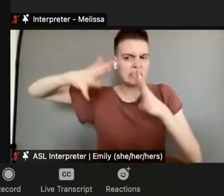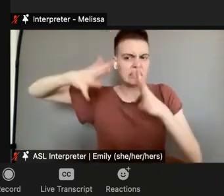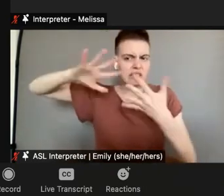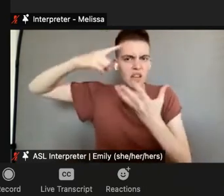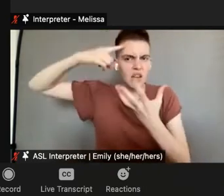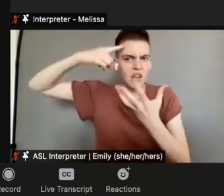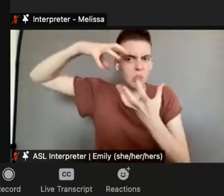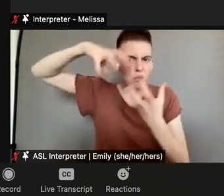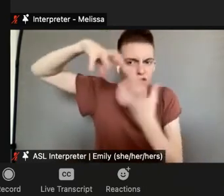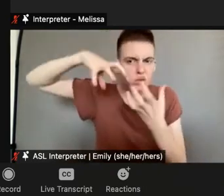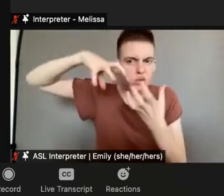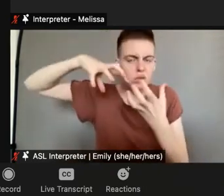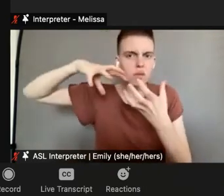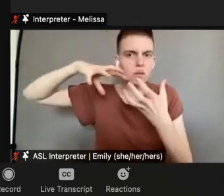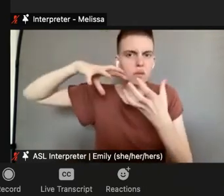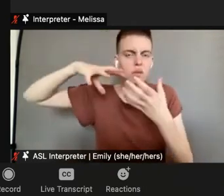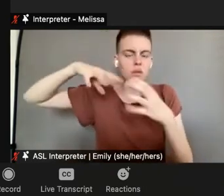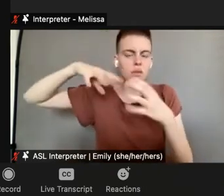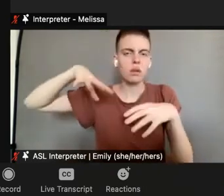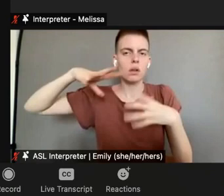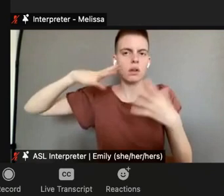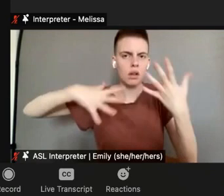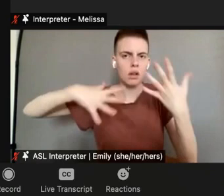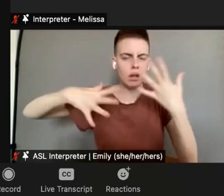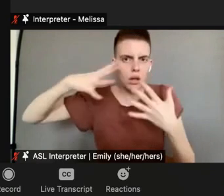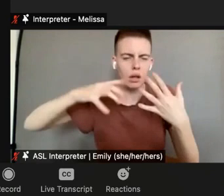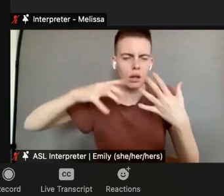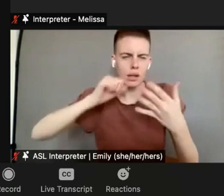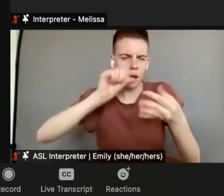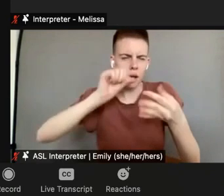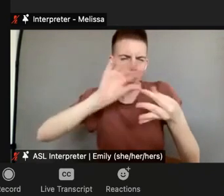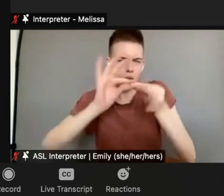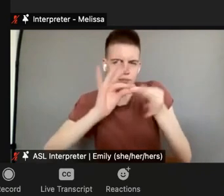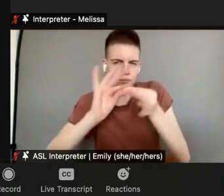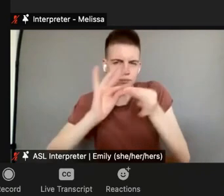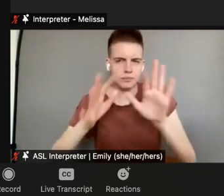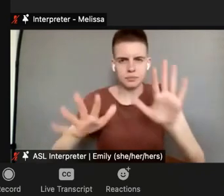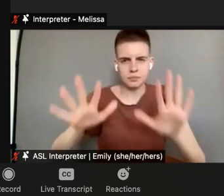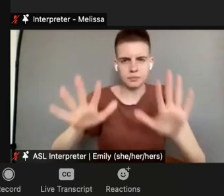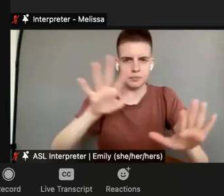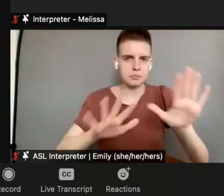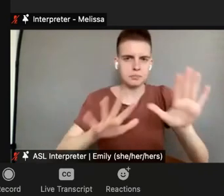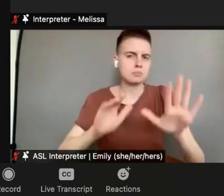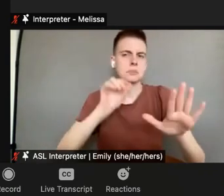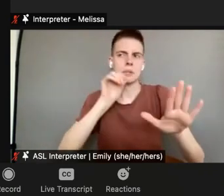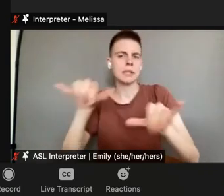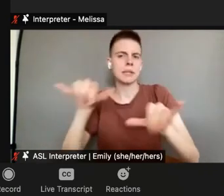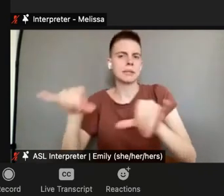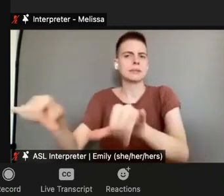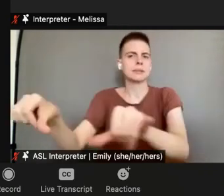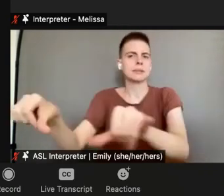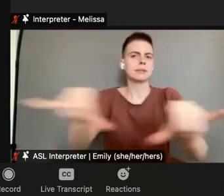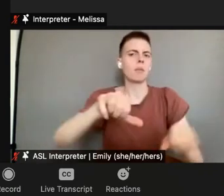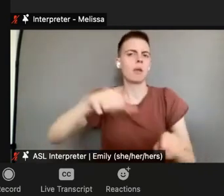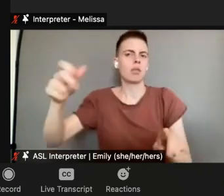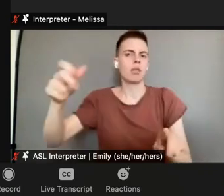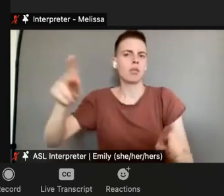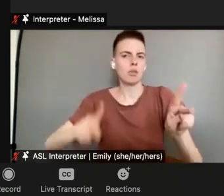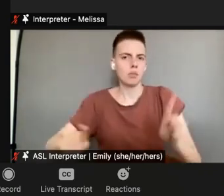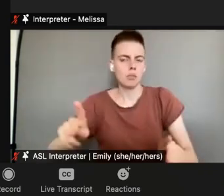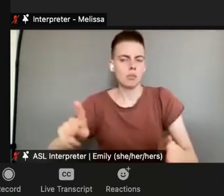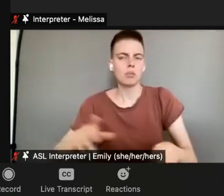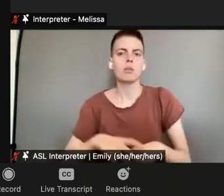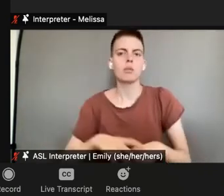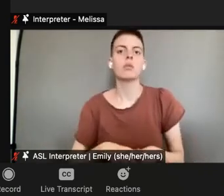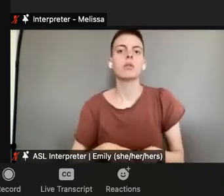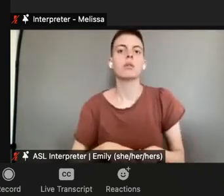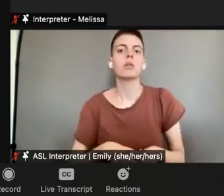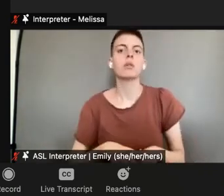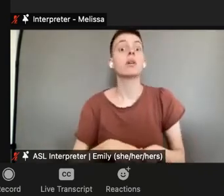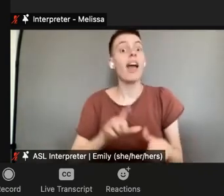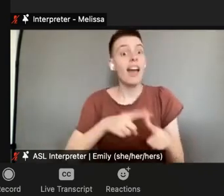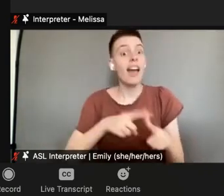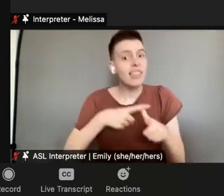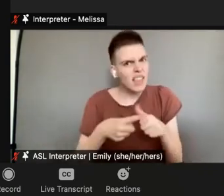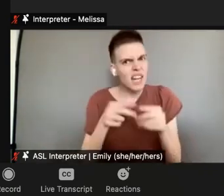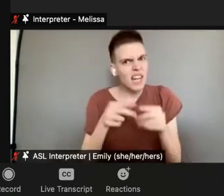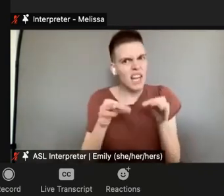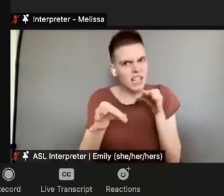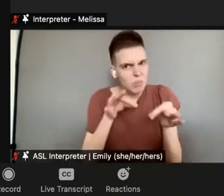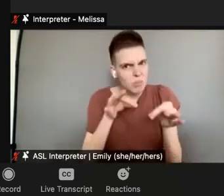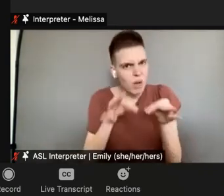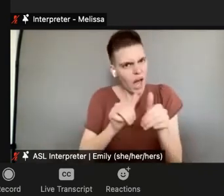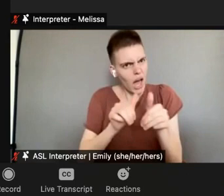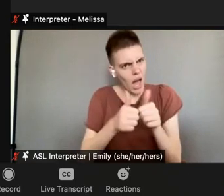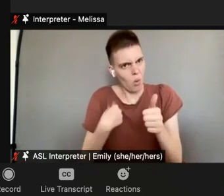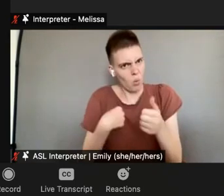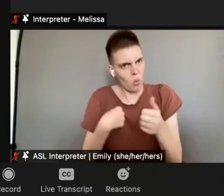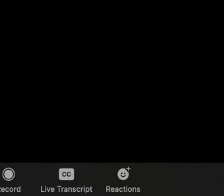confused, a little bit, it's not exactly the way other people see it. So there's things we do to help you be